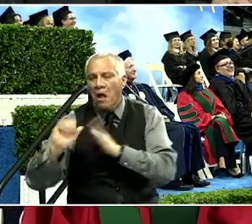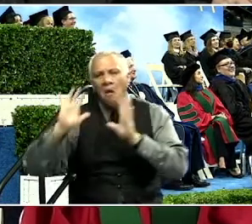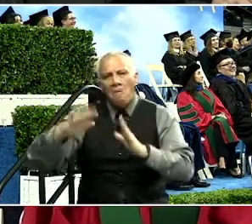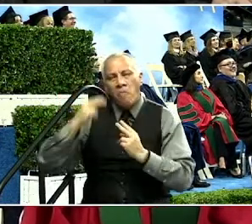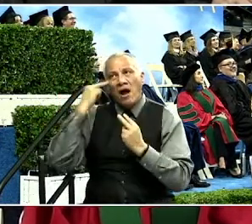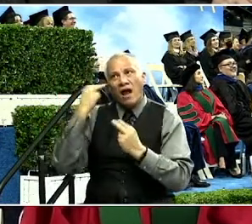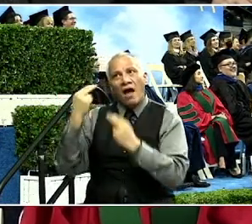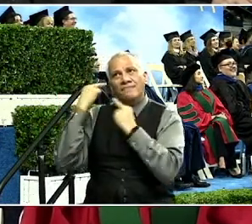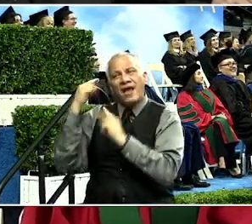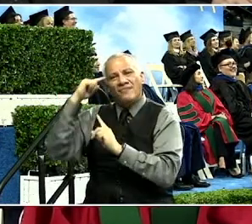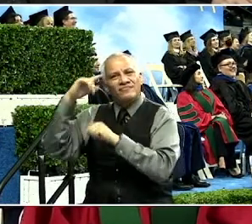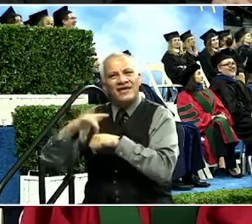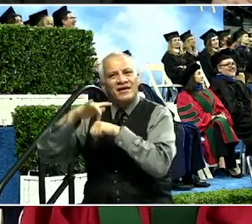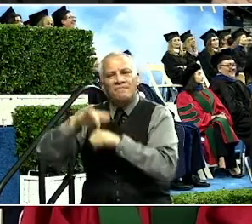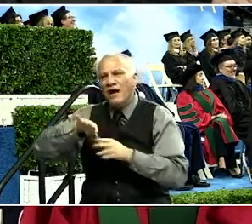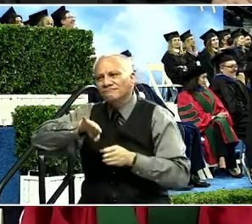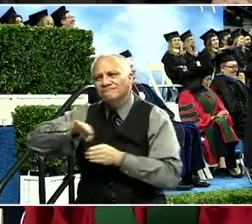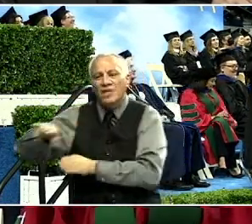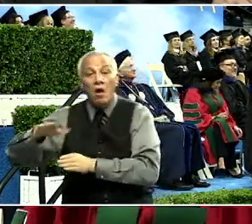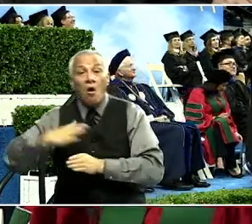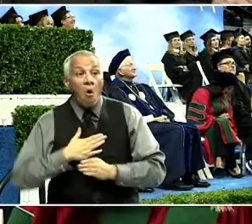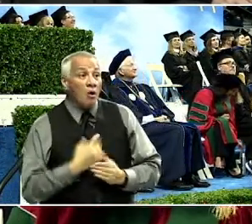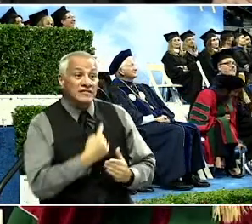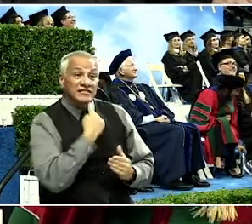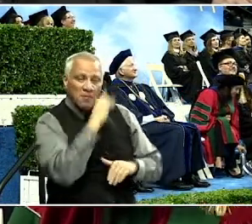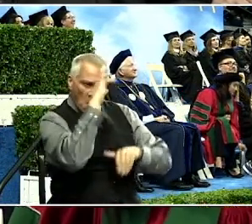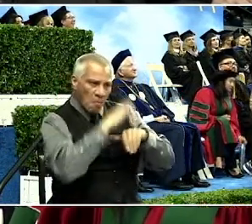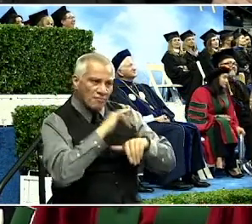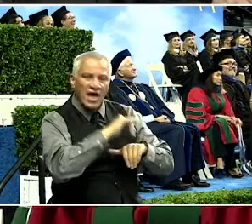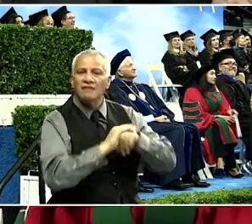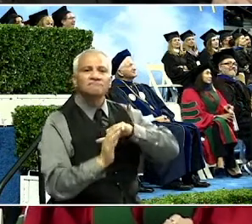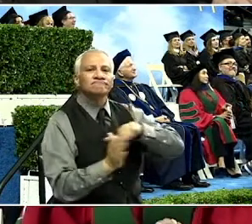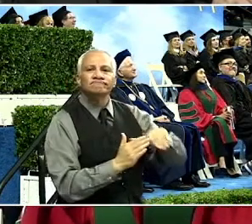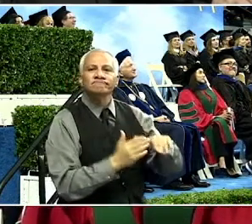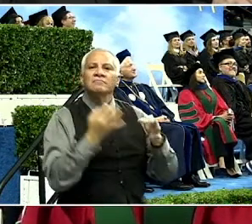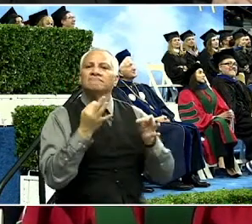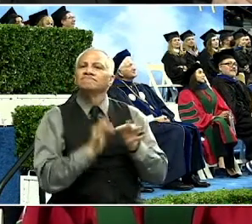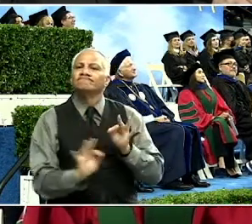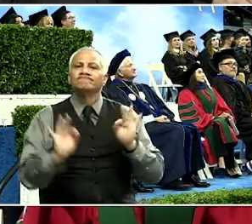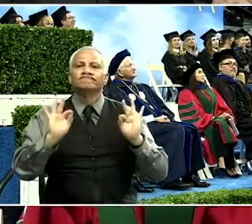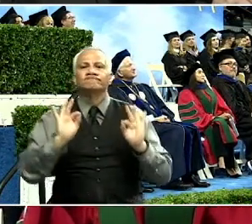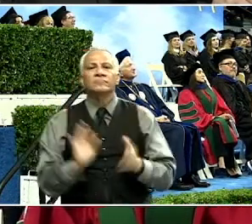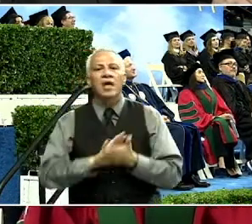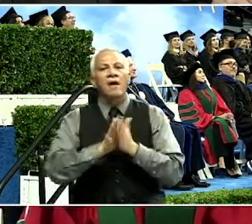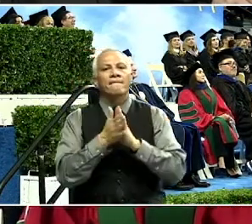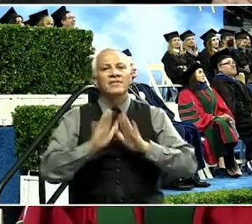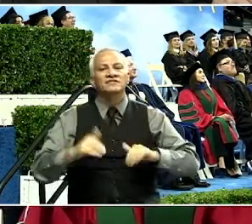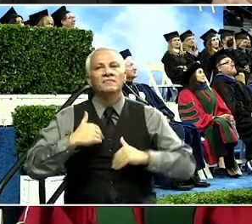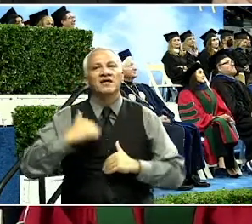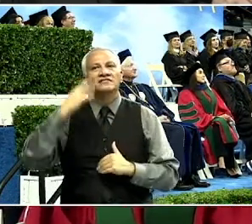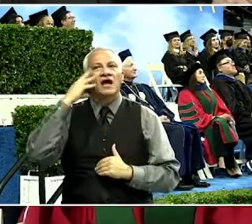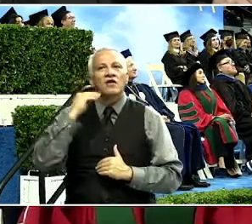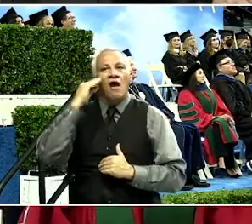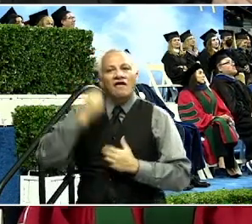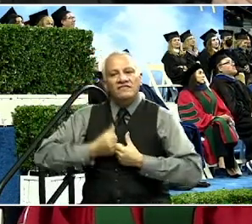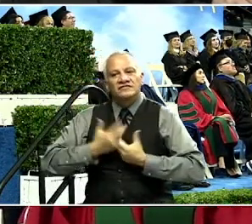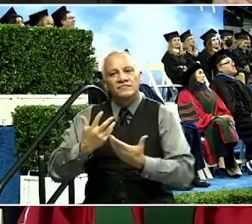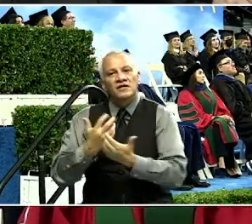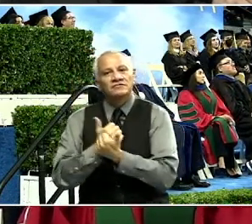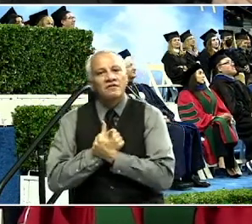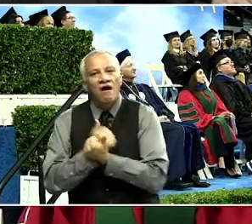my achievements, nor am I dwelling on any of my disappointments. I am simply at peace, for I know what it's like to love and to be